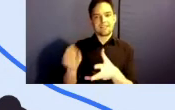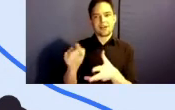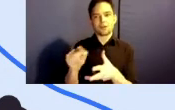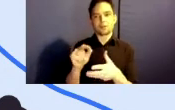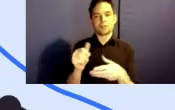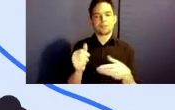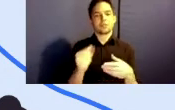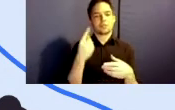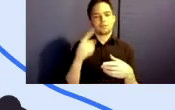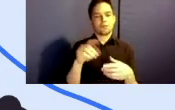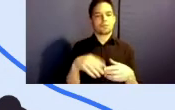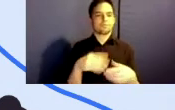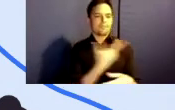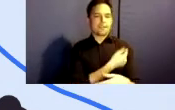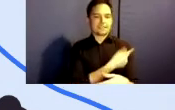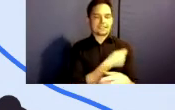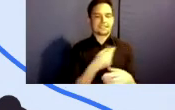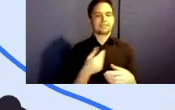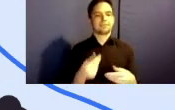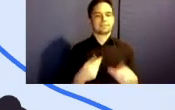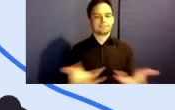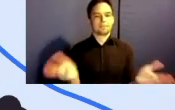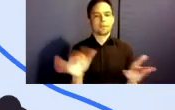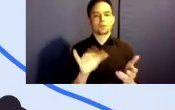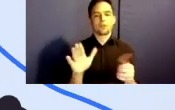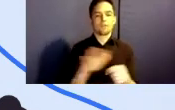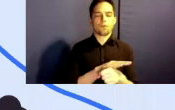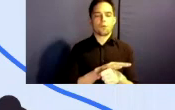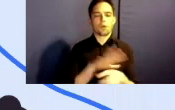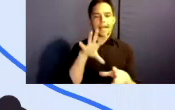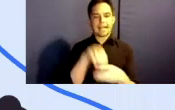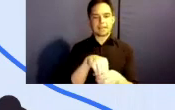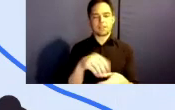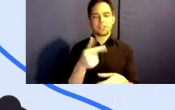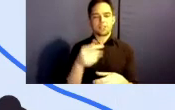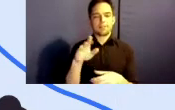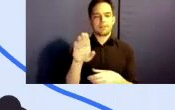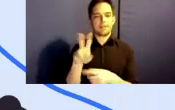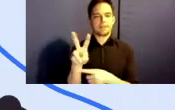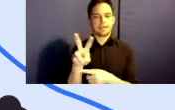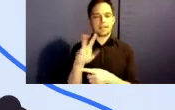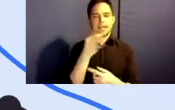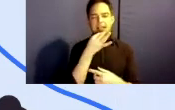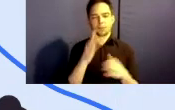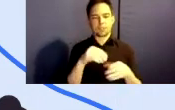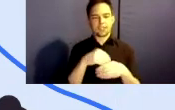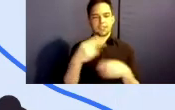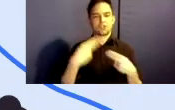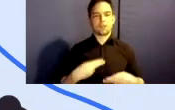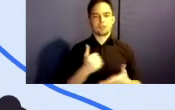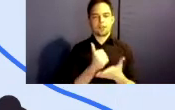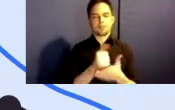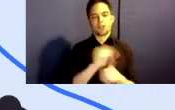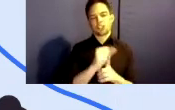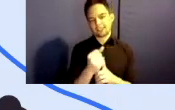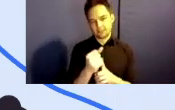vaccine. Second, we need to have full engagement of GBV experts in the vaccine rollout in humanitarian contexts.